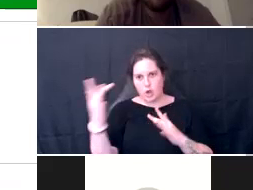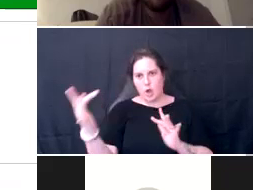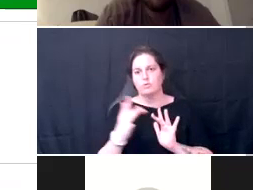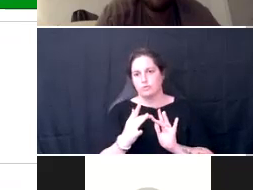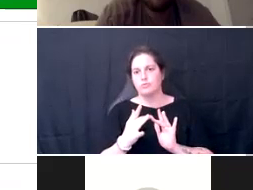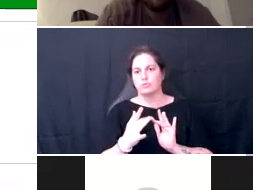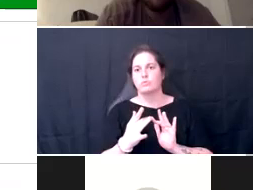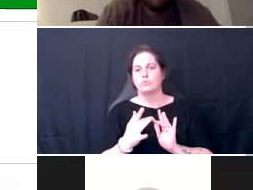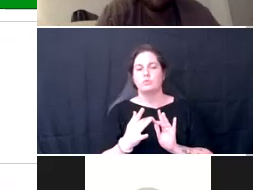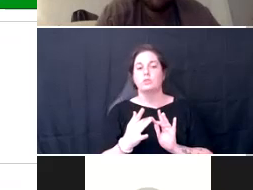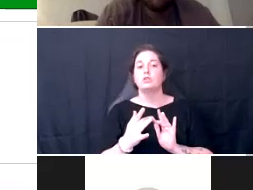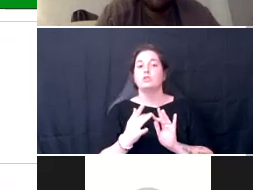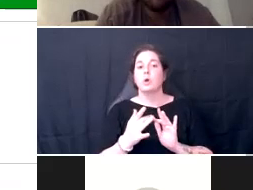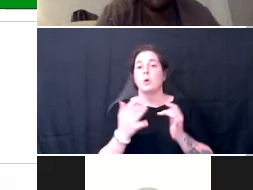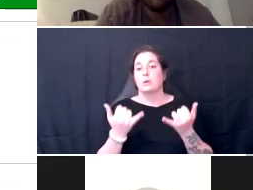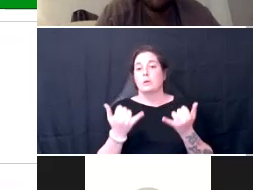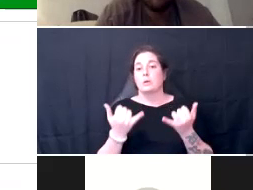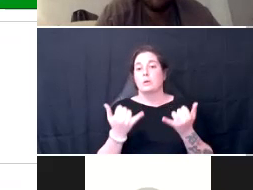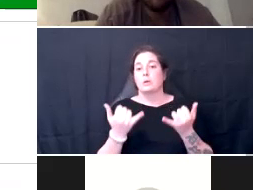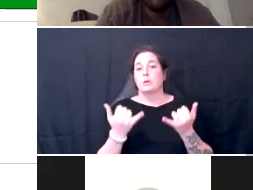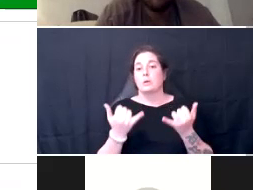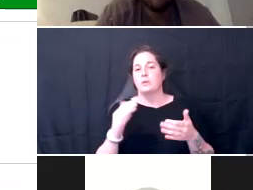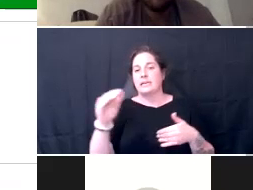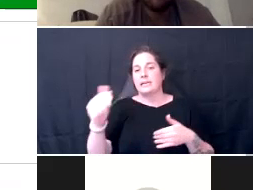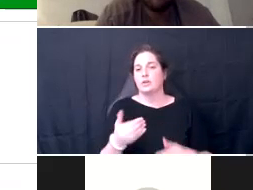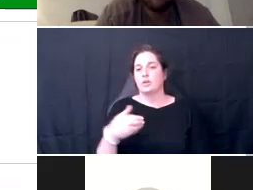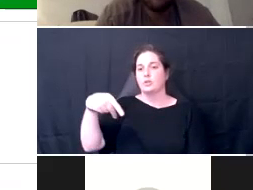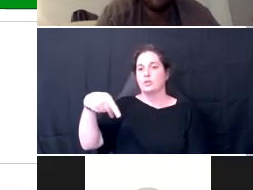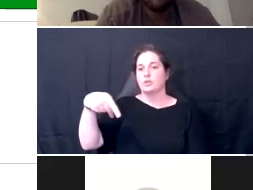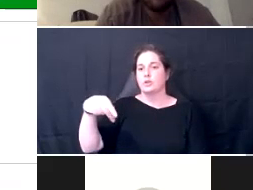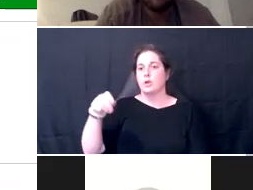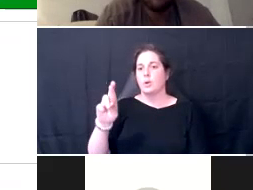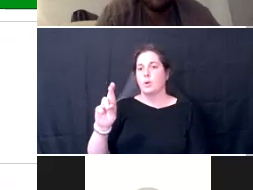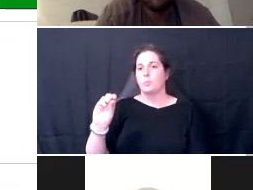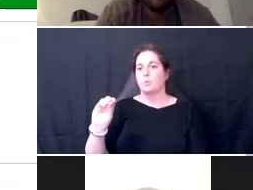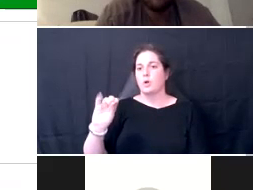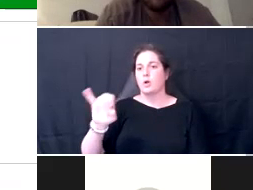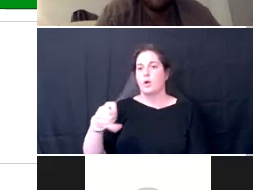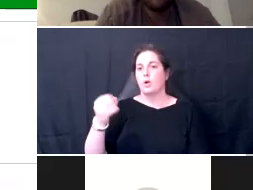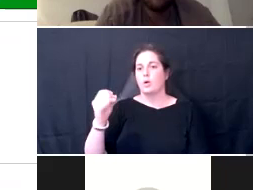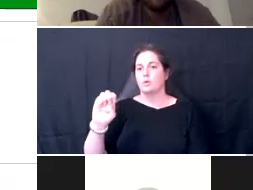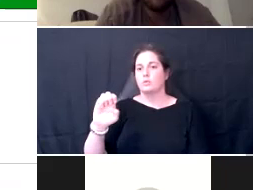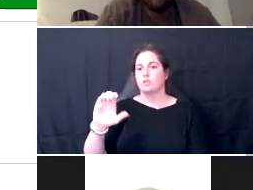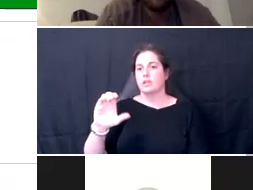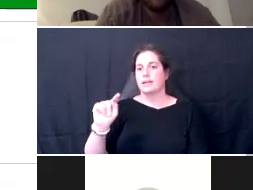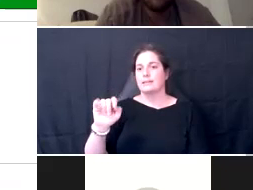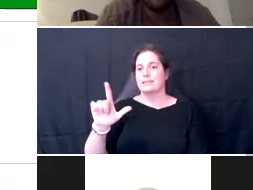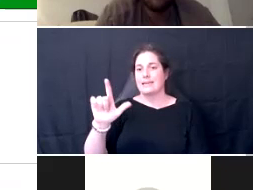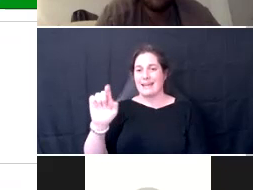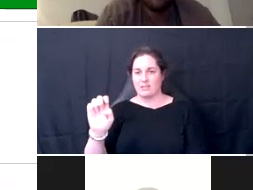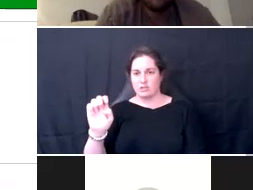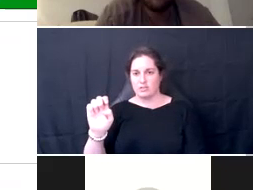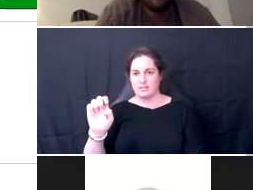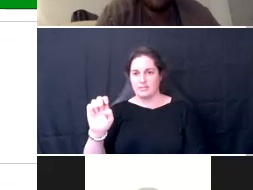going to introduce projectiles to you. And then on Monday, I'll put a bow on it and finish up 2D